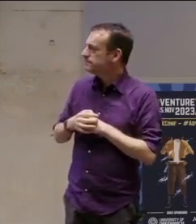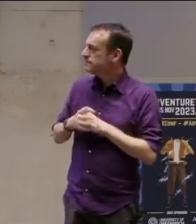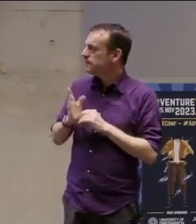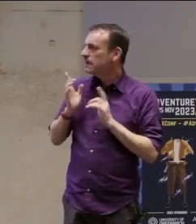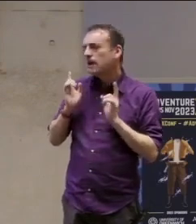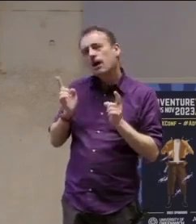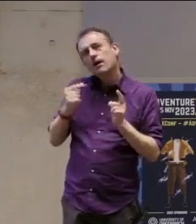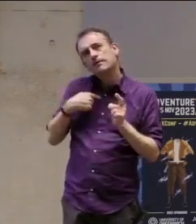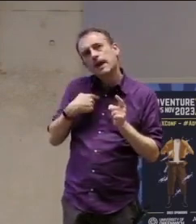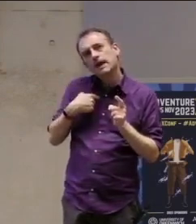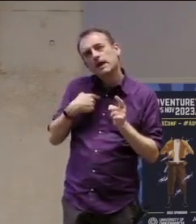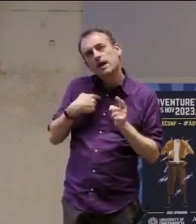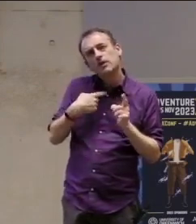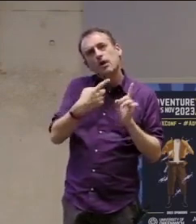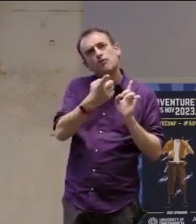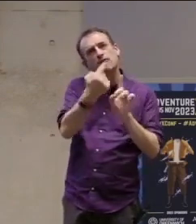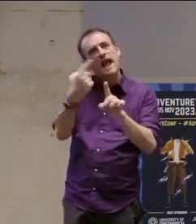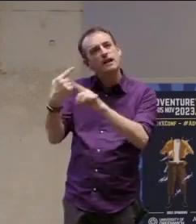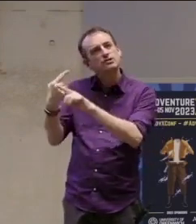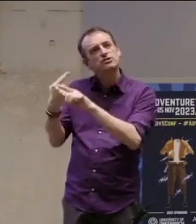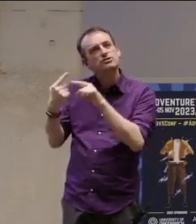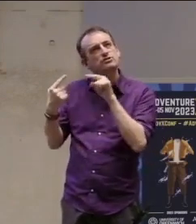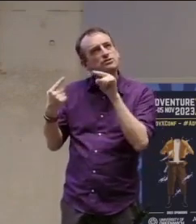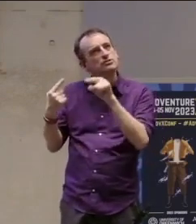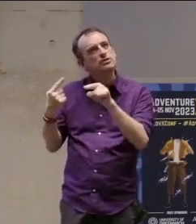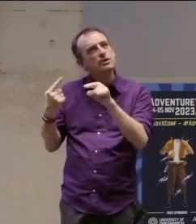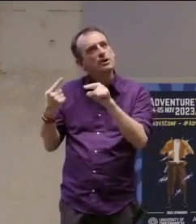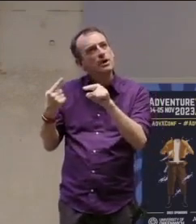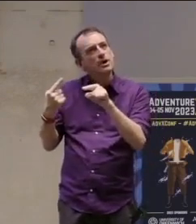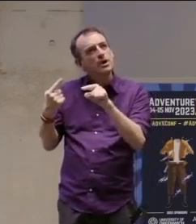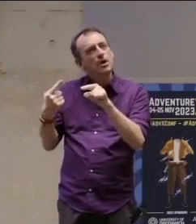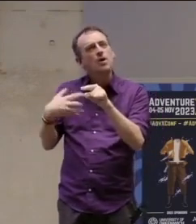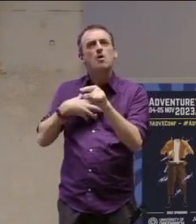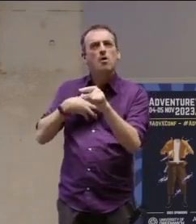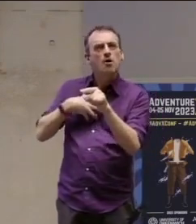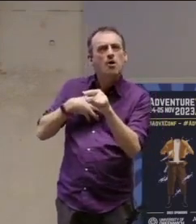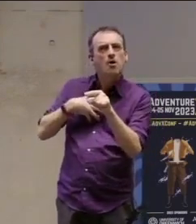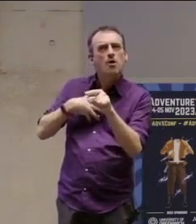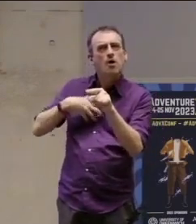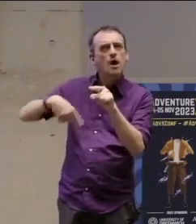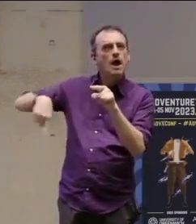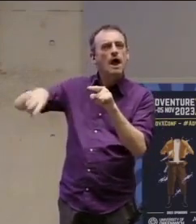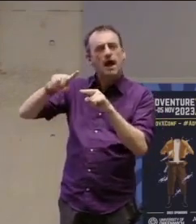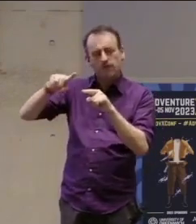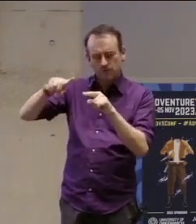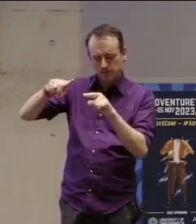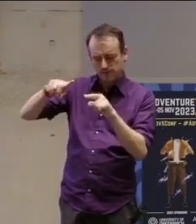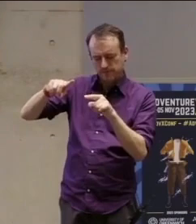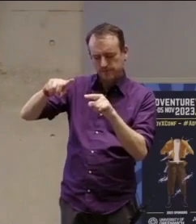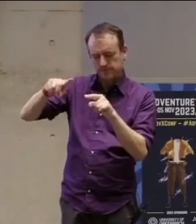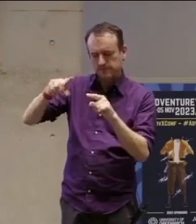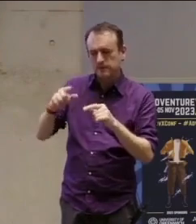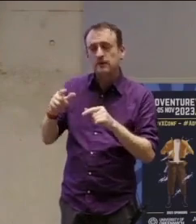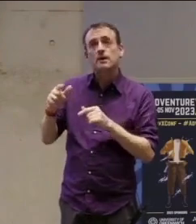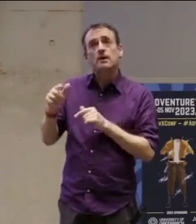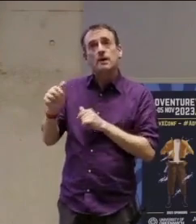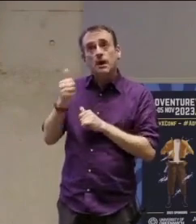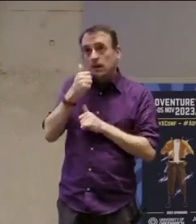would say the reaction has been relatively positive, especially people over here. I think everyone I've shown the game idea is excited for it on